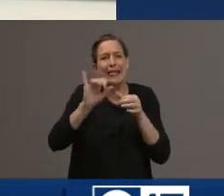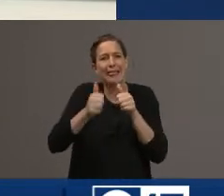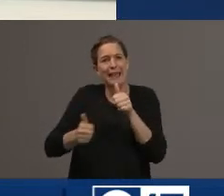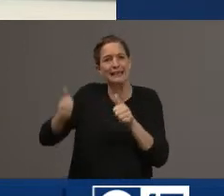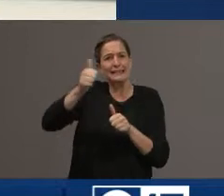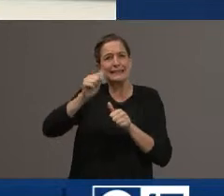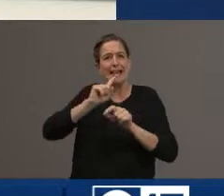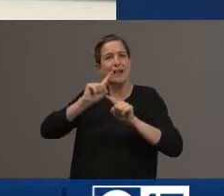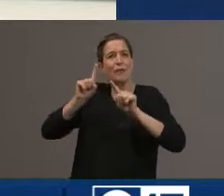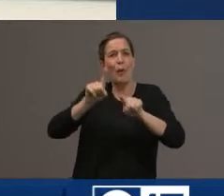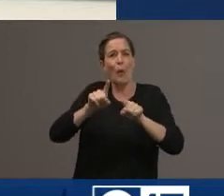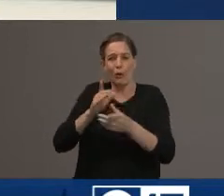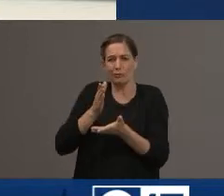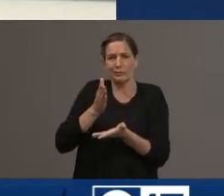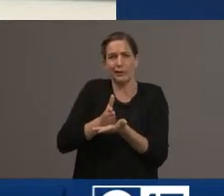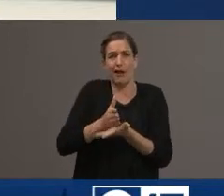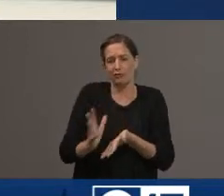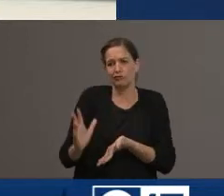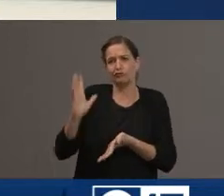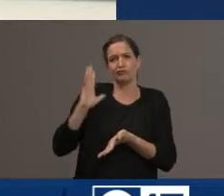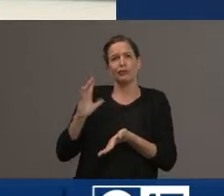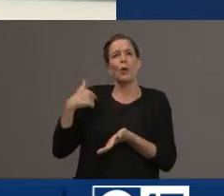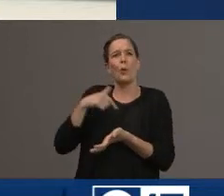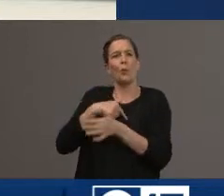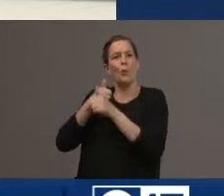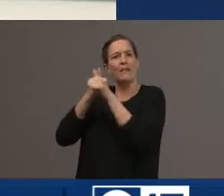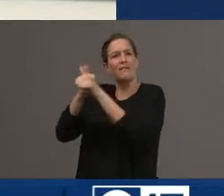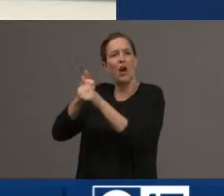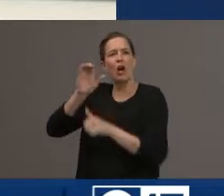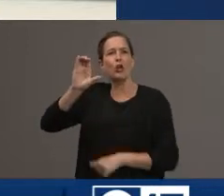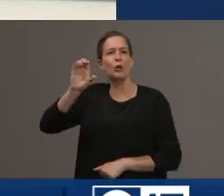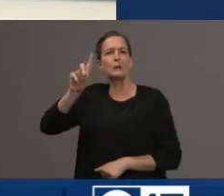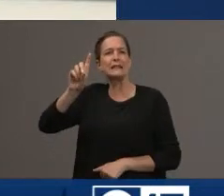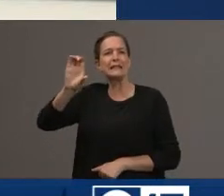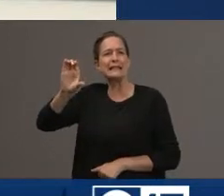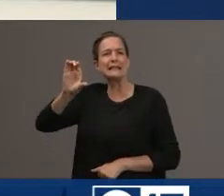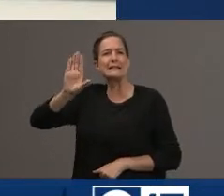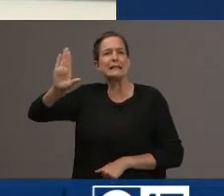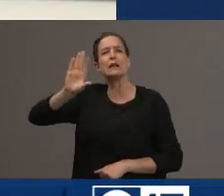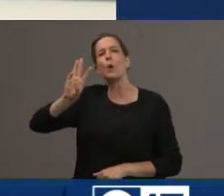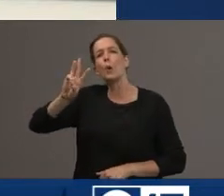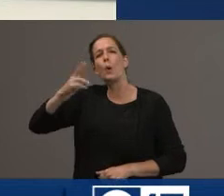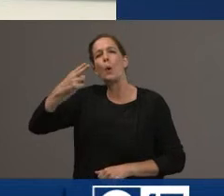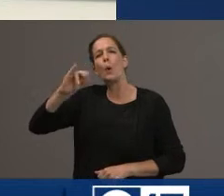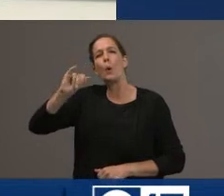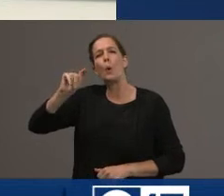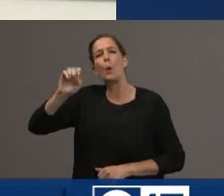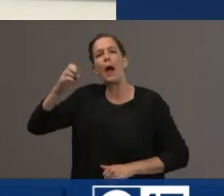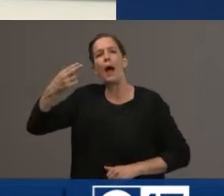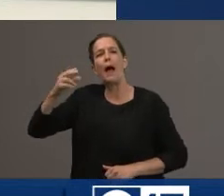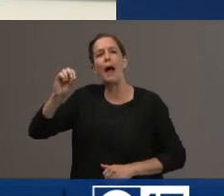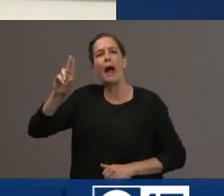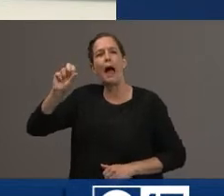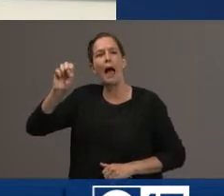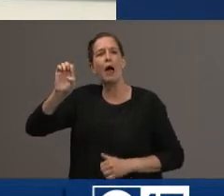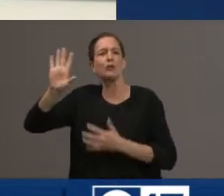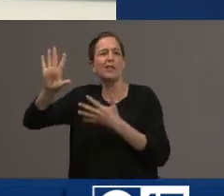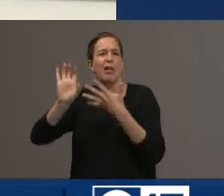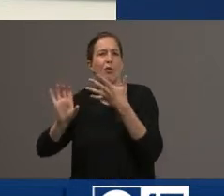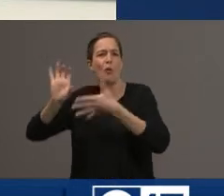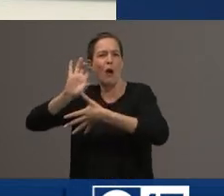the White House gating criteria, and it's not just hospital capacity. That's one